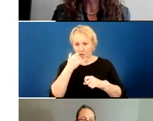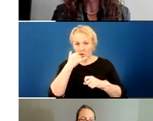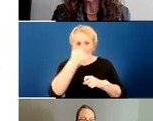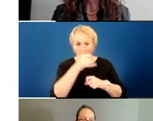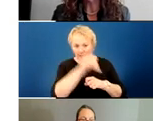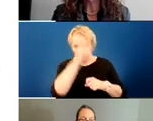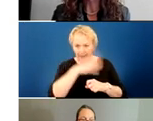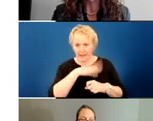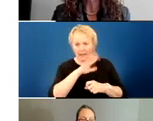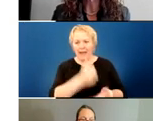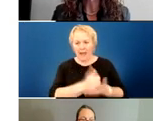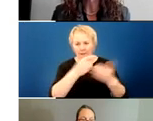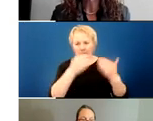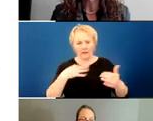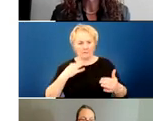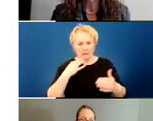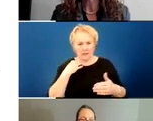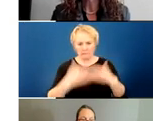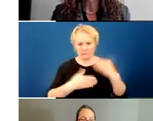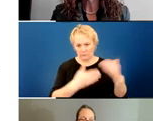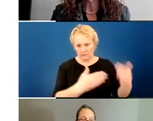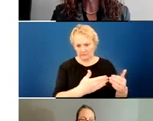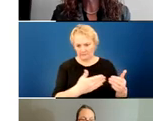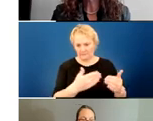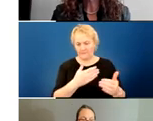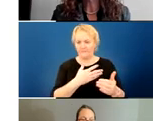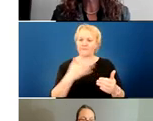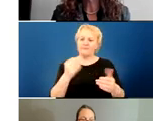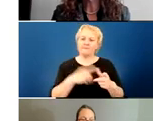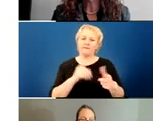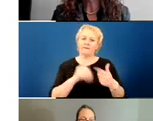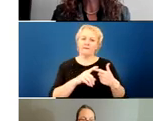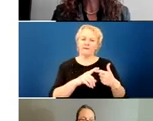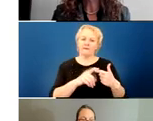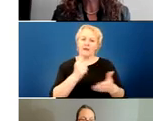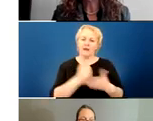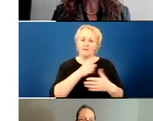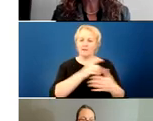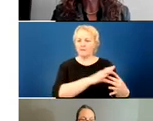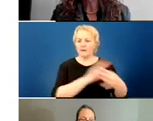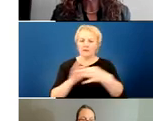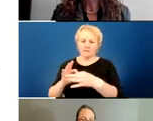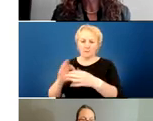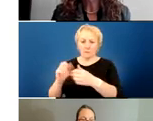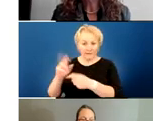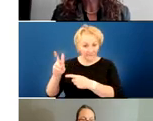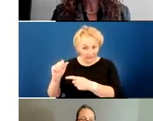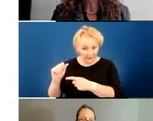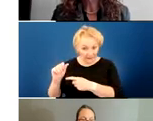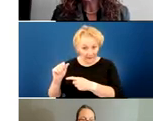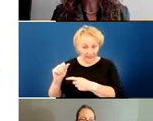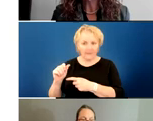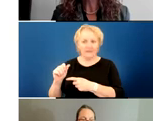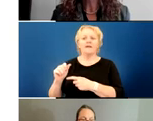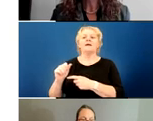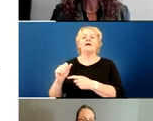they could help him with this application process. And then connected him with the VA and got him connected